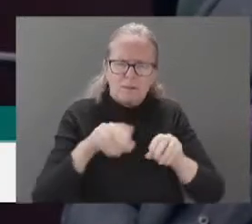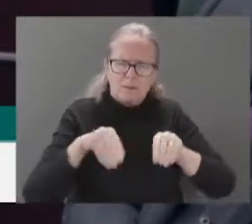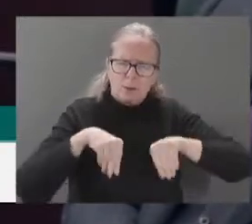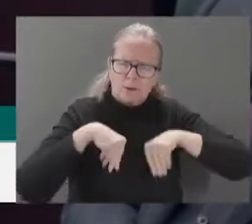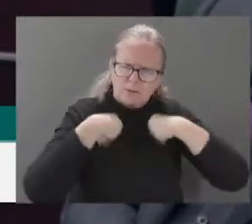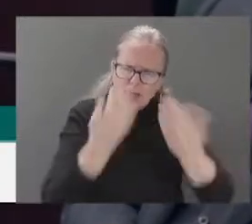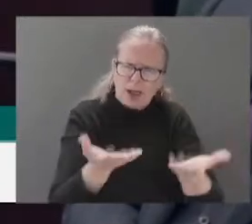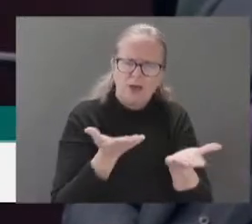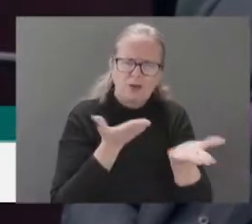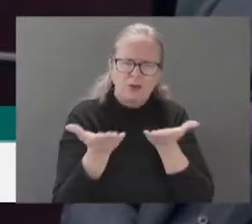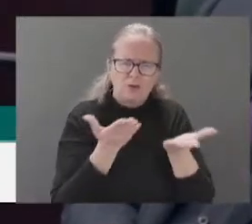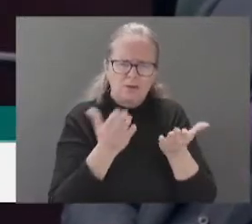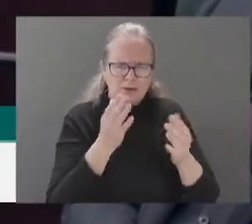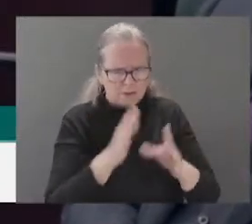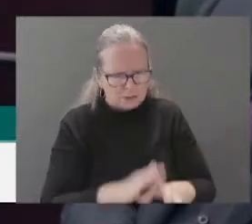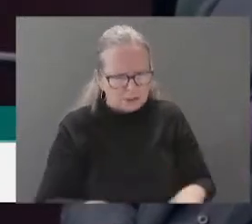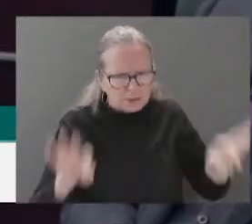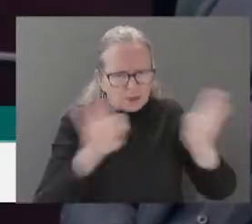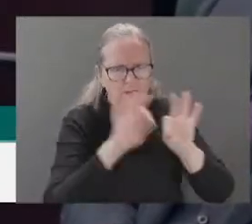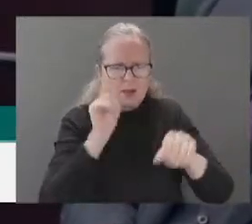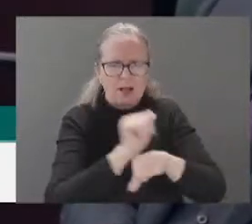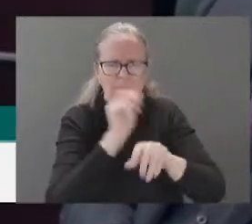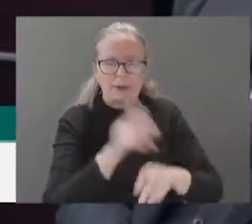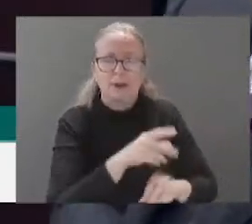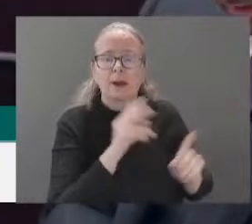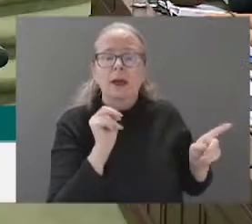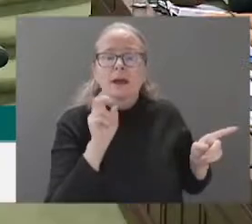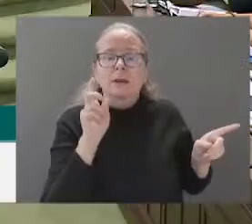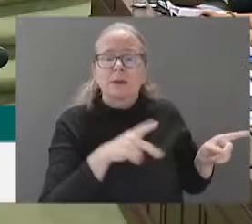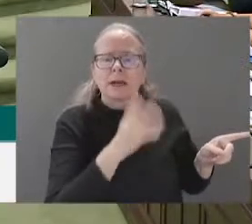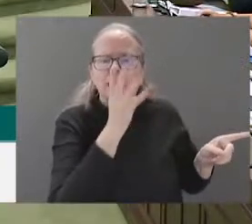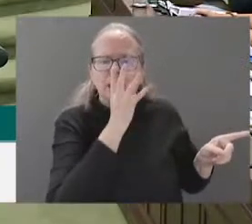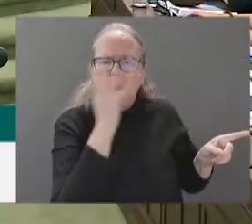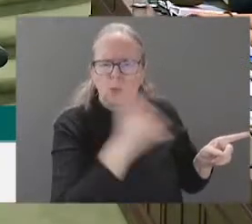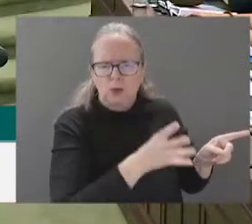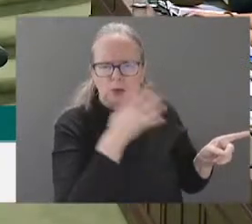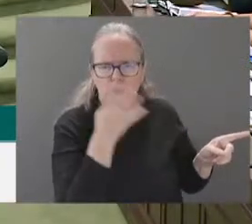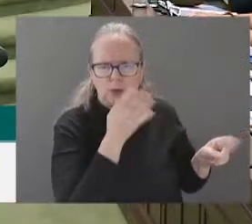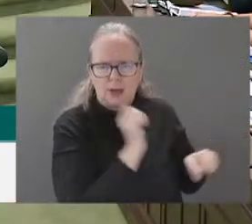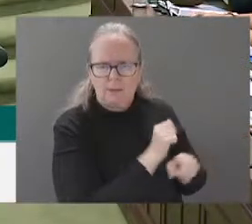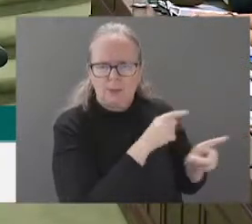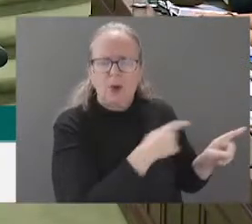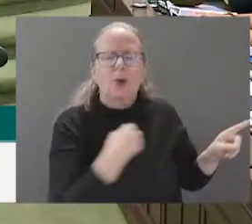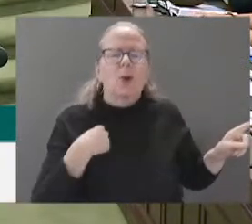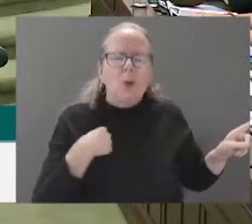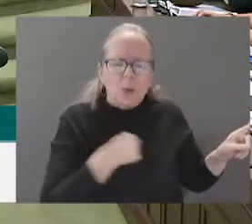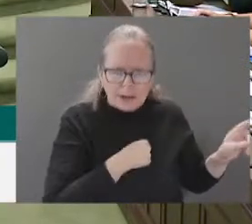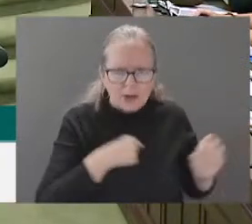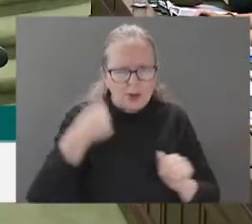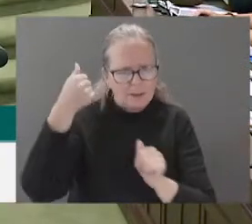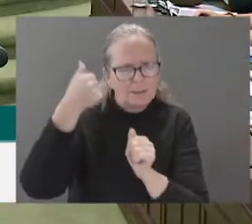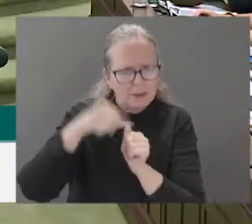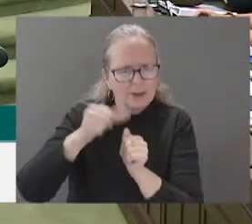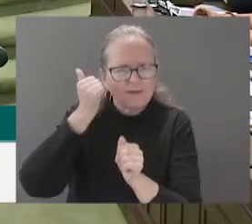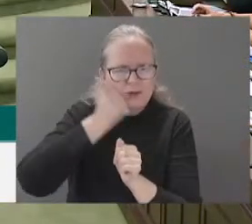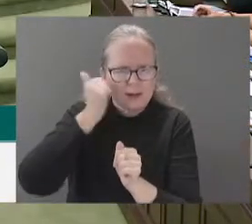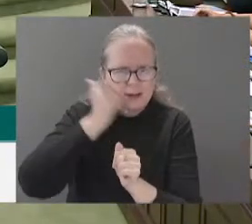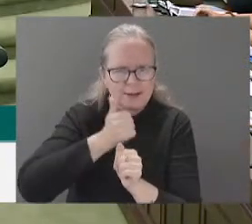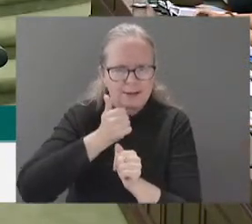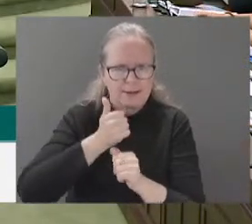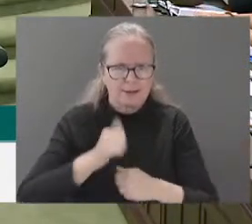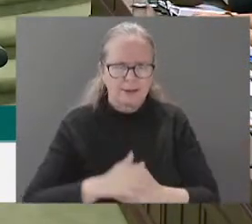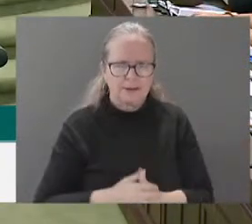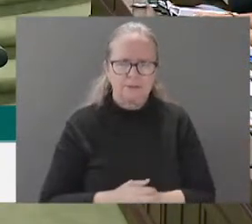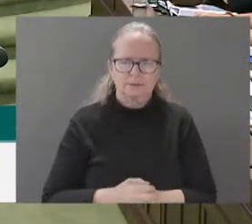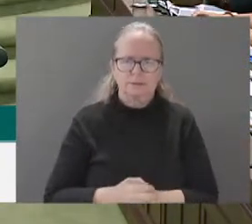they forgot Royal Alberta we remember them each and every day order order order The Honorable member for Calgary